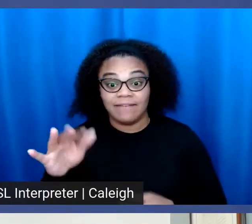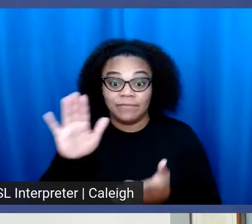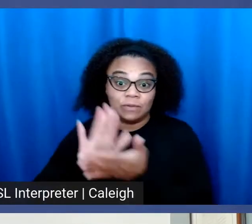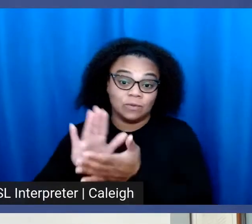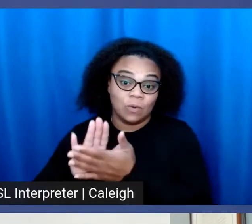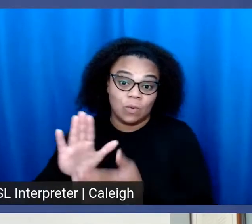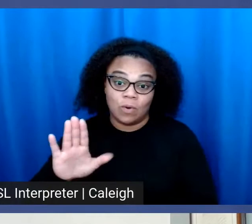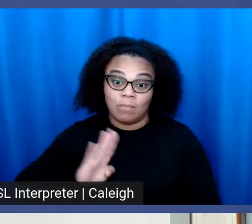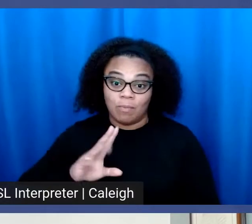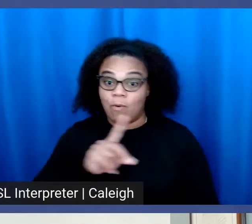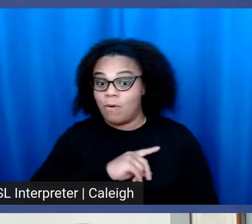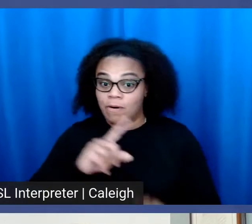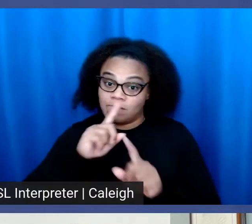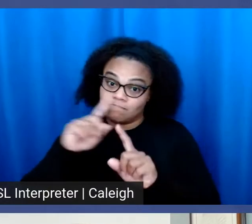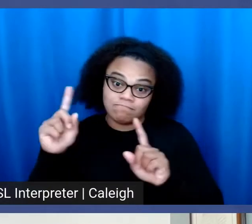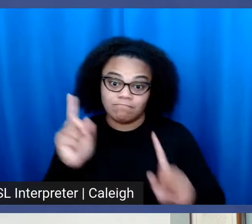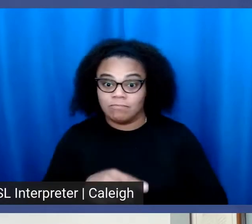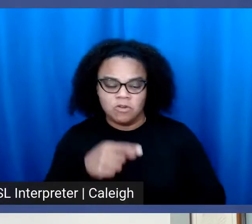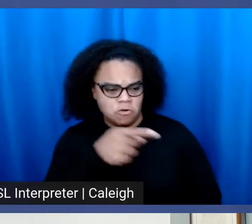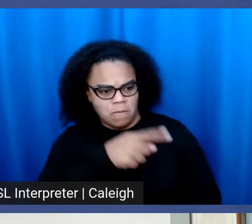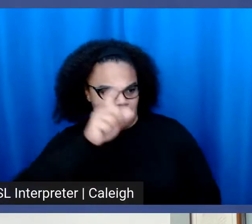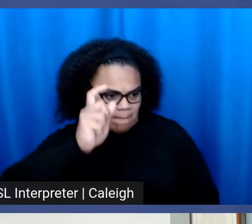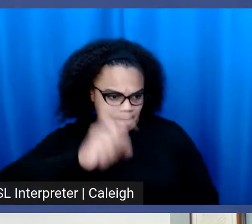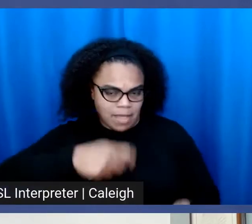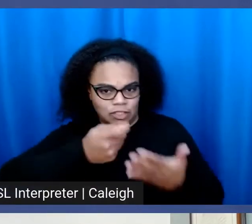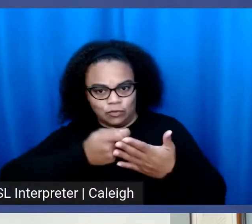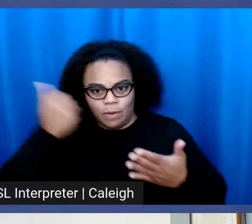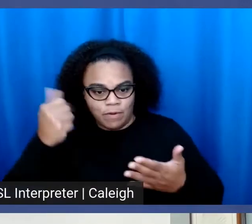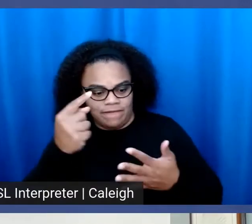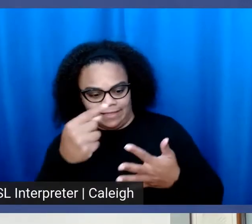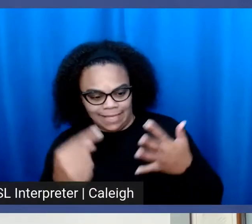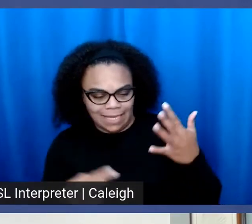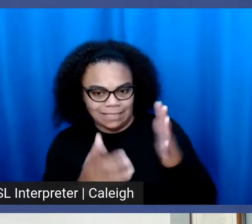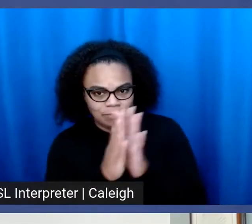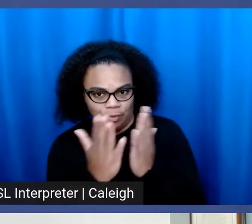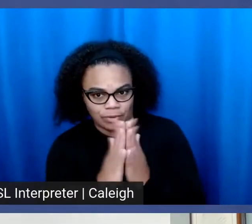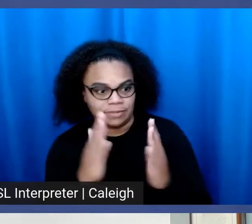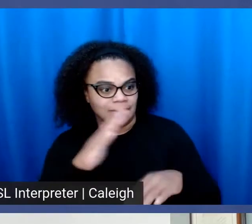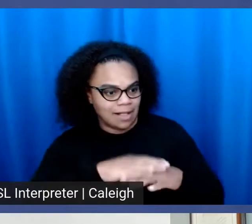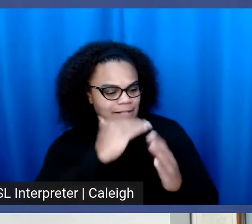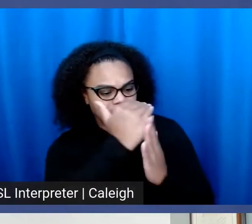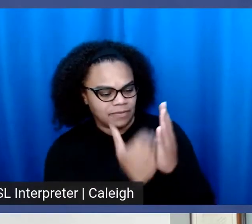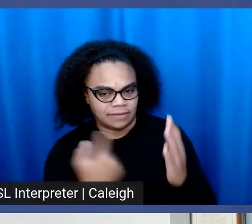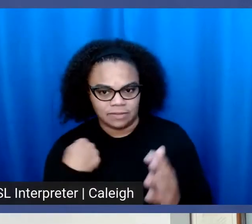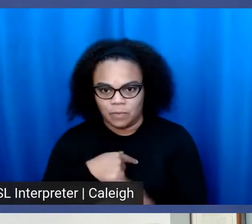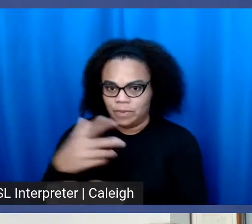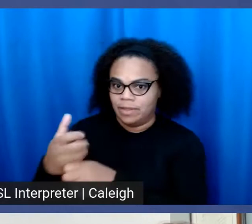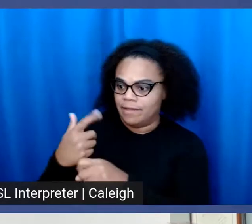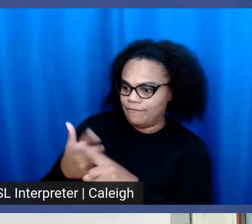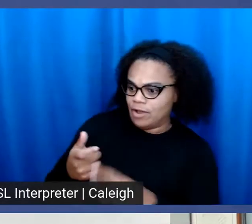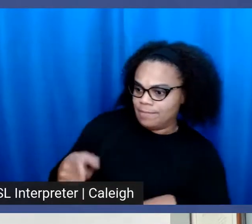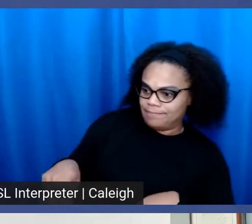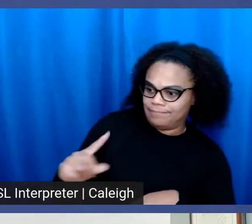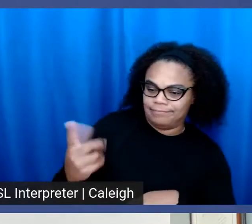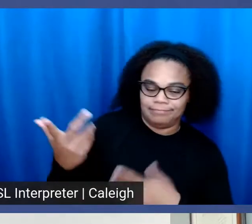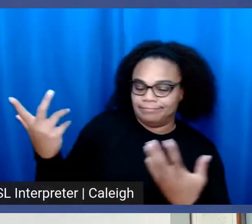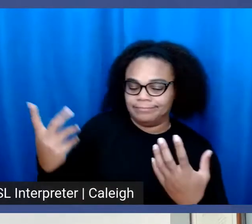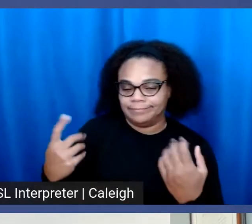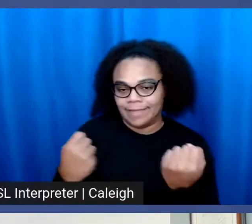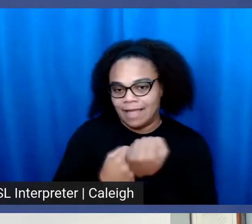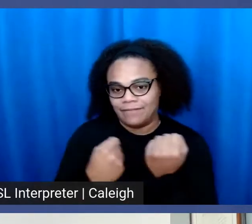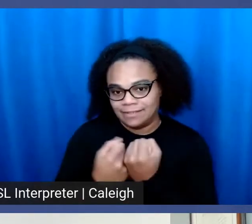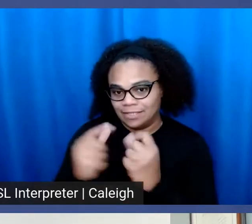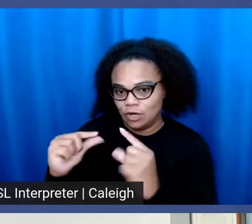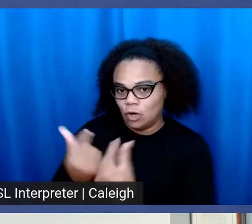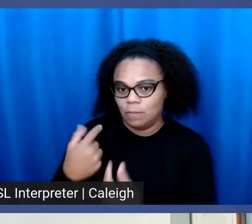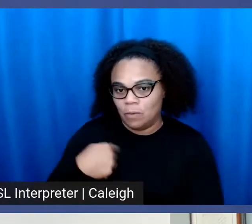says, now hear this, you will pull this book off. It's on this list that we got from X, advocacy group, and we